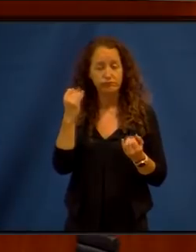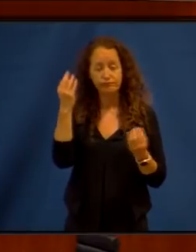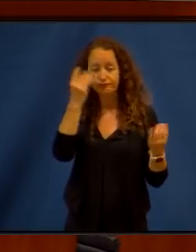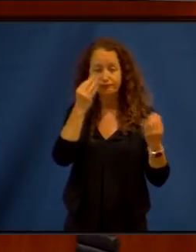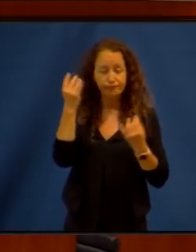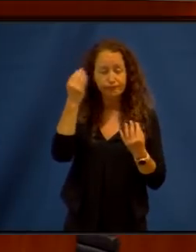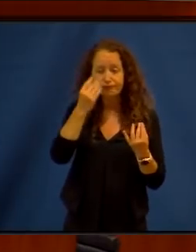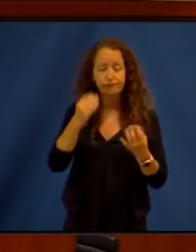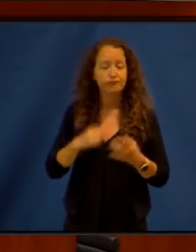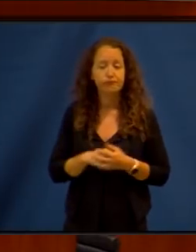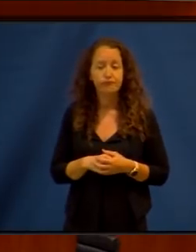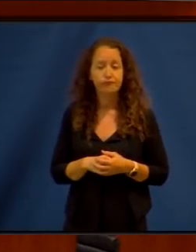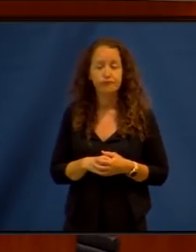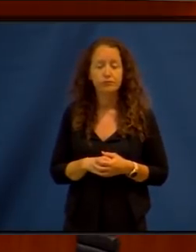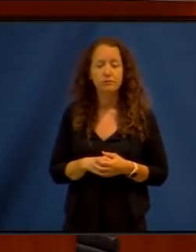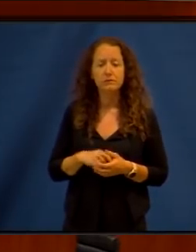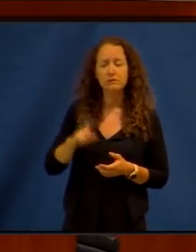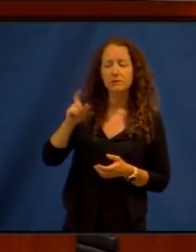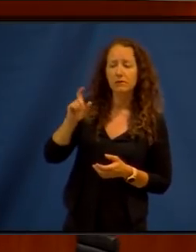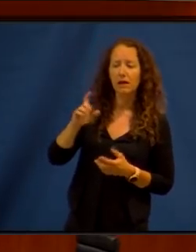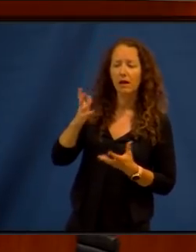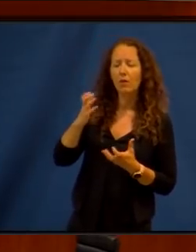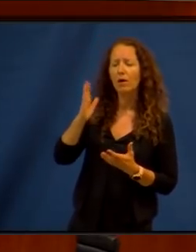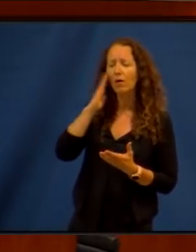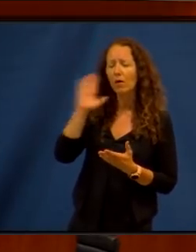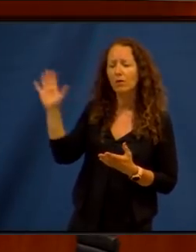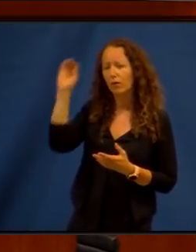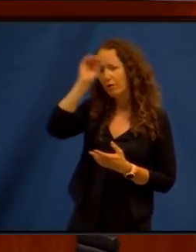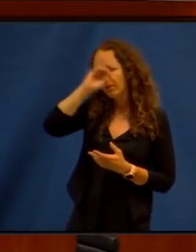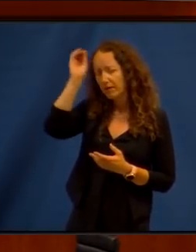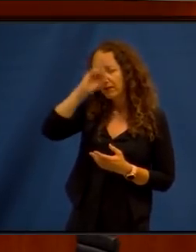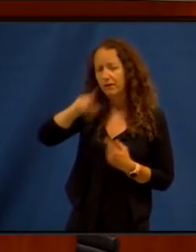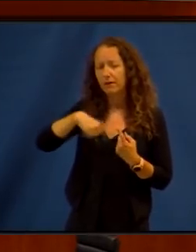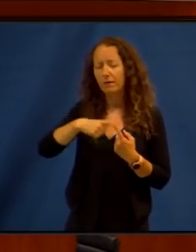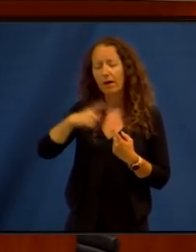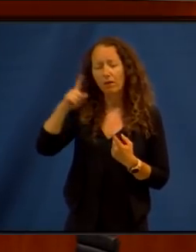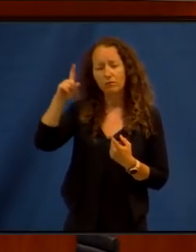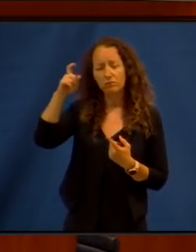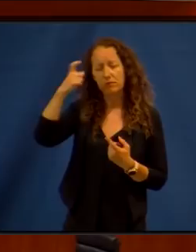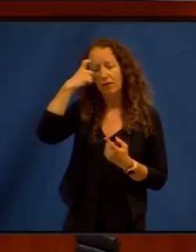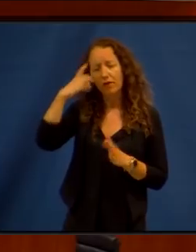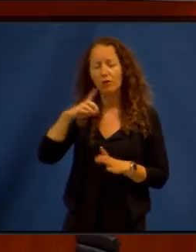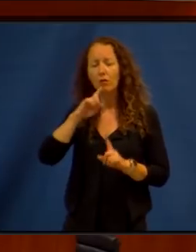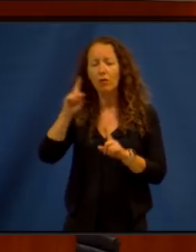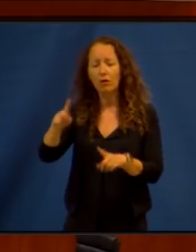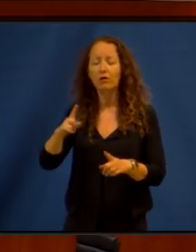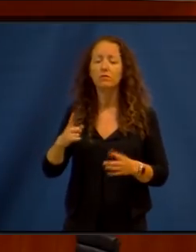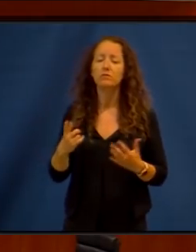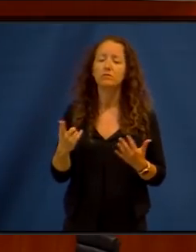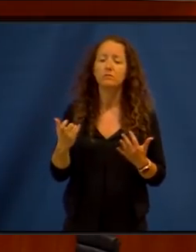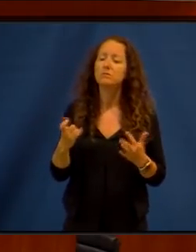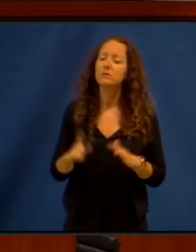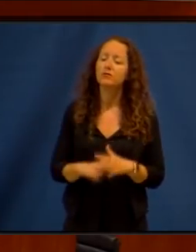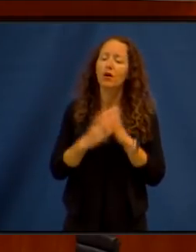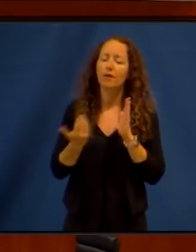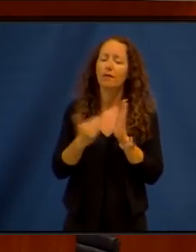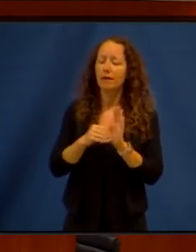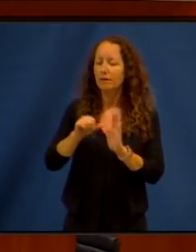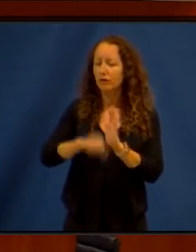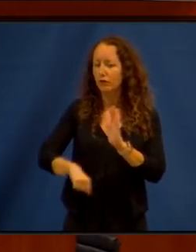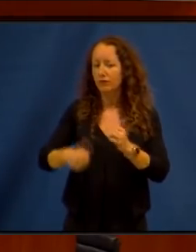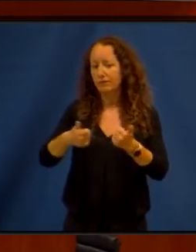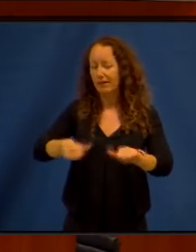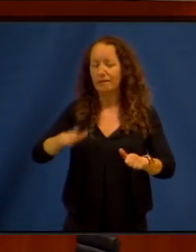guess, the governor's orders allowing elective procedures to resume, and what the plans are at your